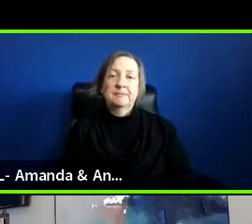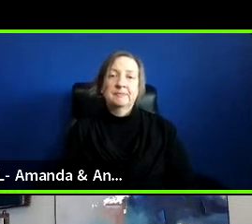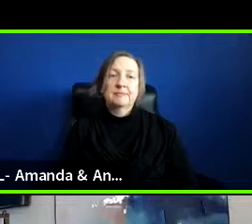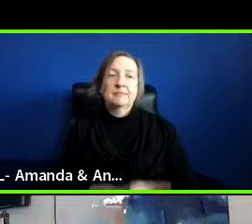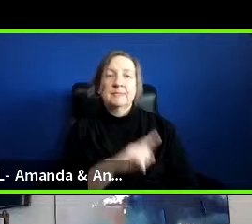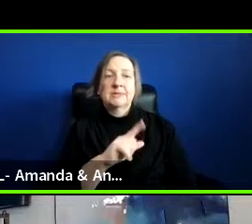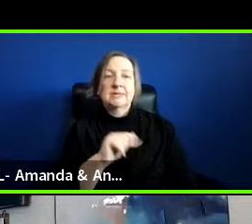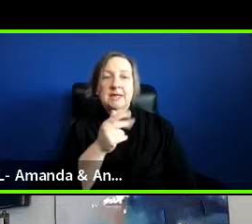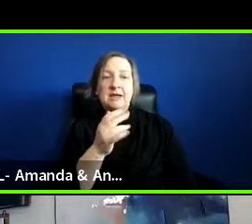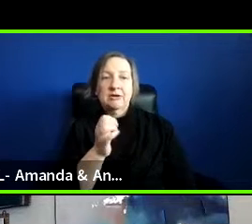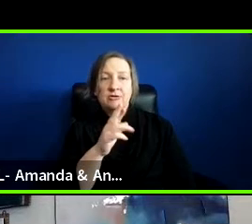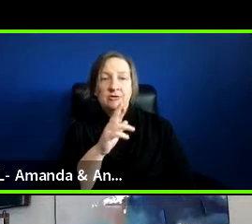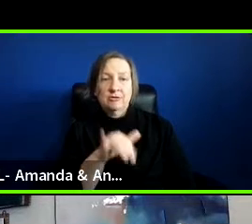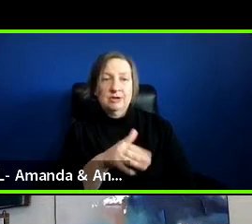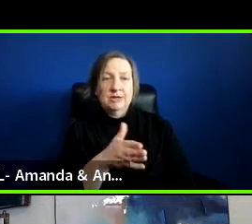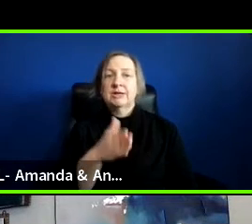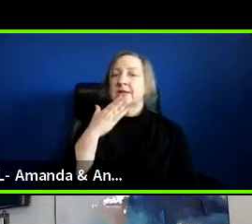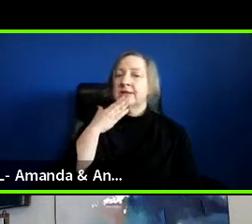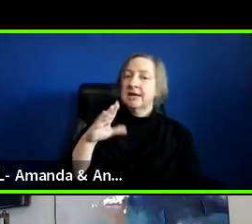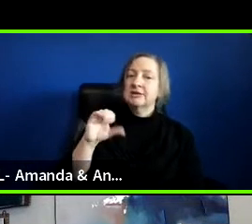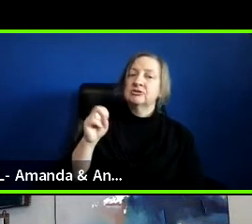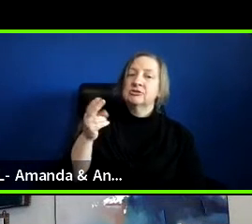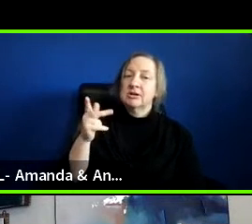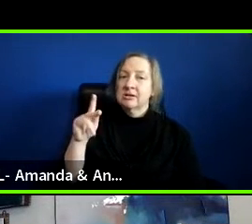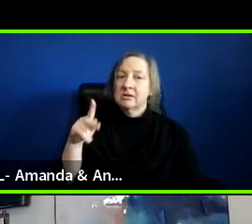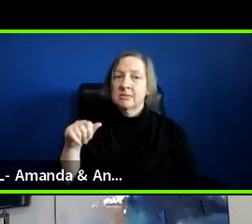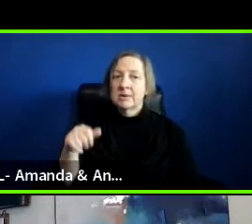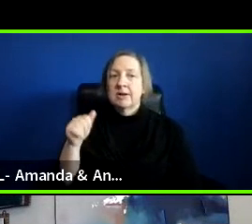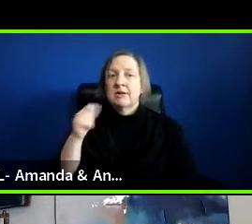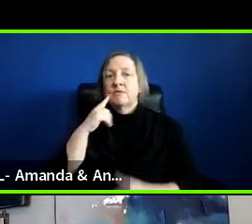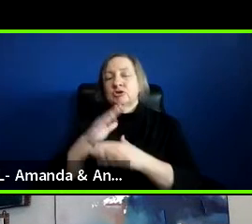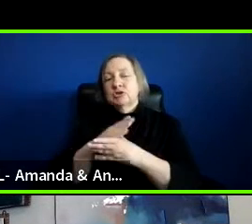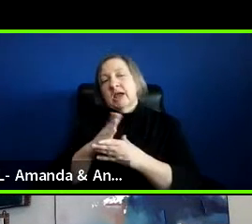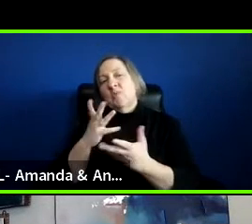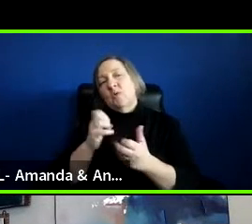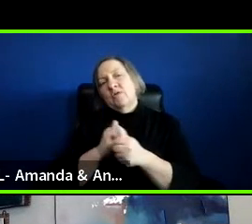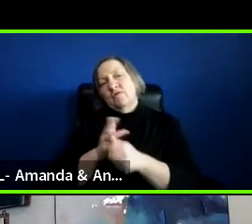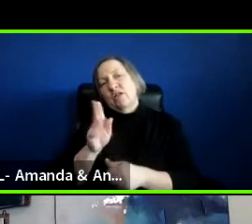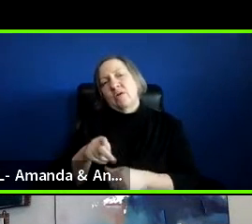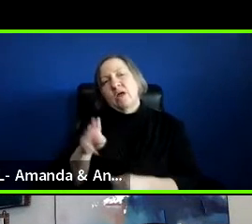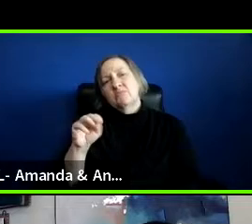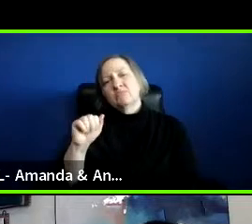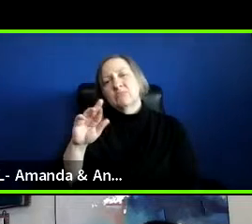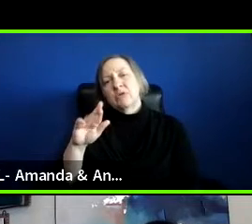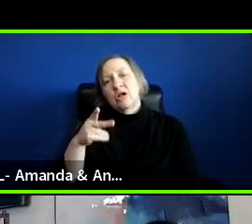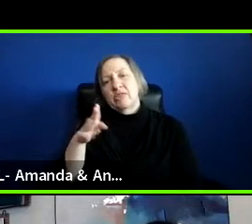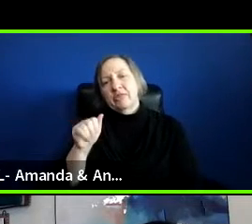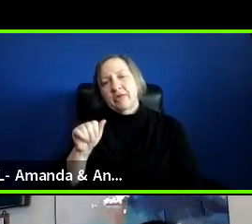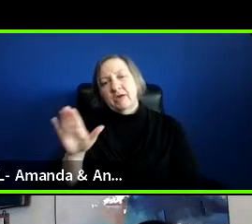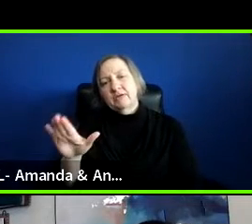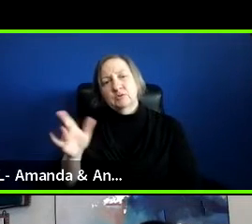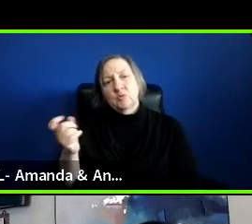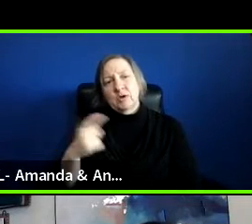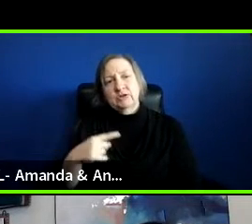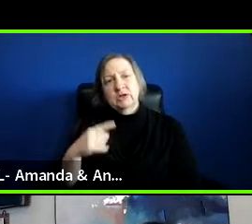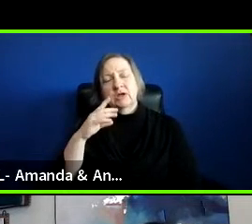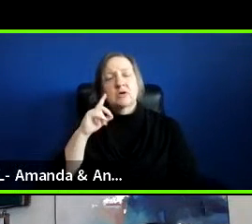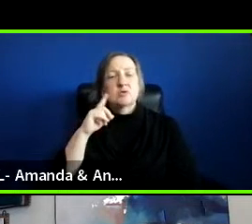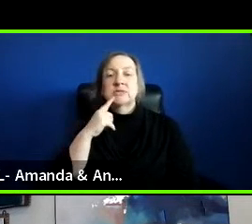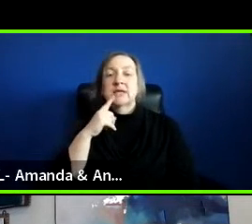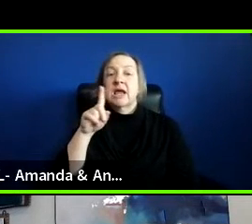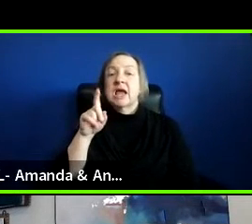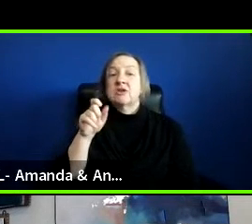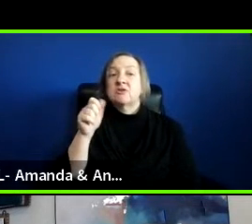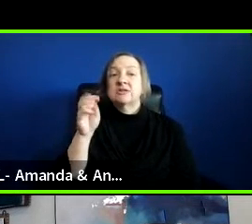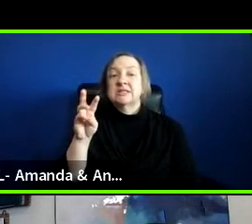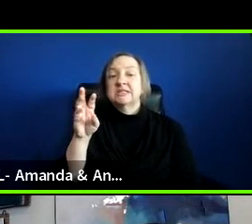Zachary? Thanks, Shilpa, for sharing. I kind of wanted to follow up on Martha's question. I heard you say that 116 feet